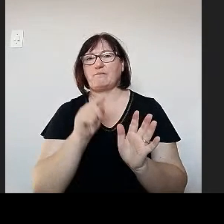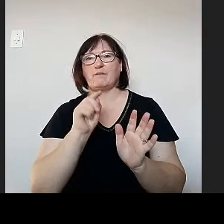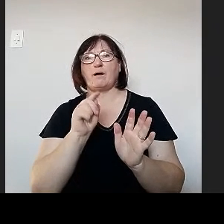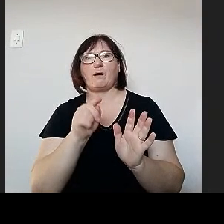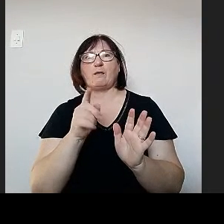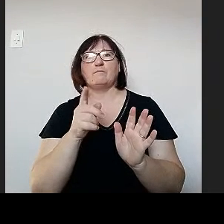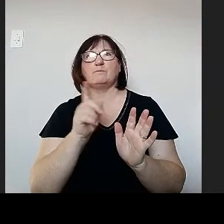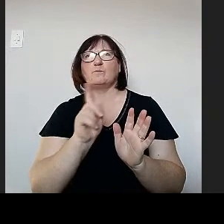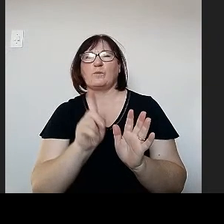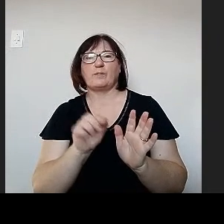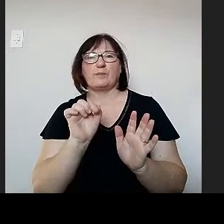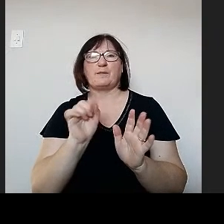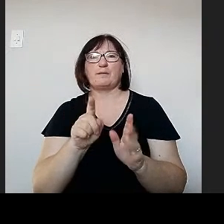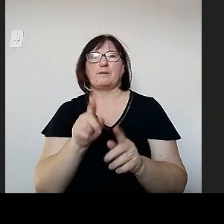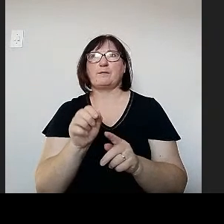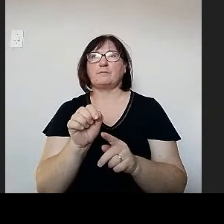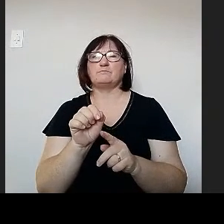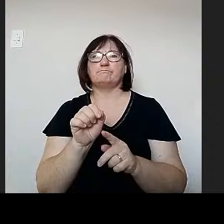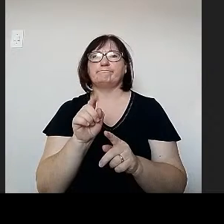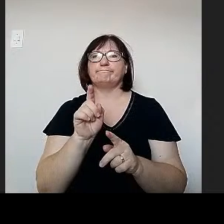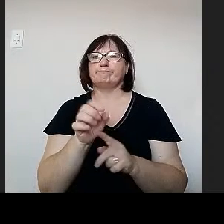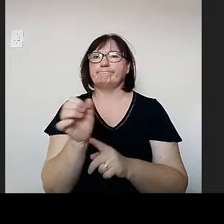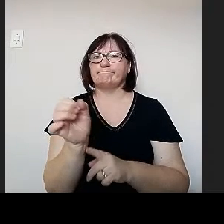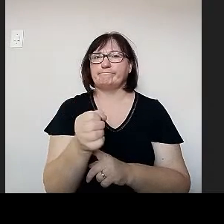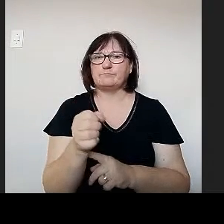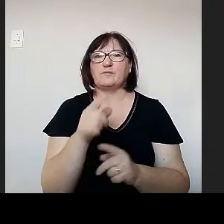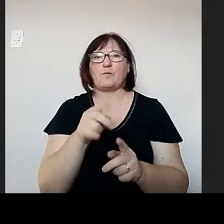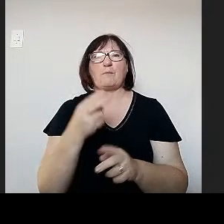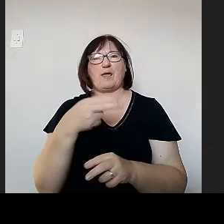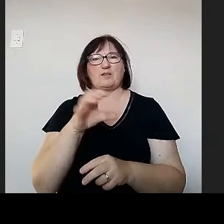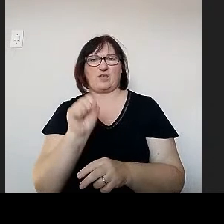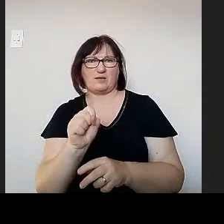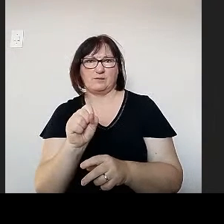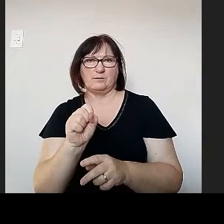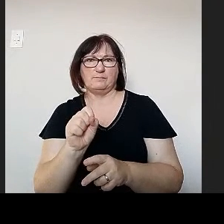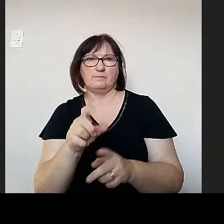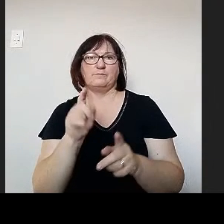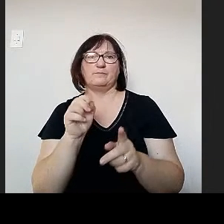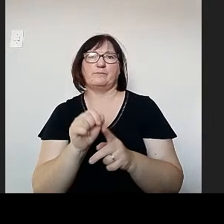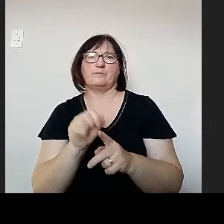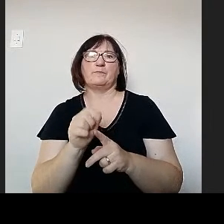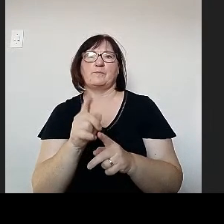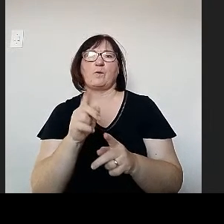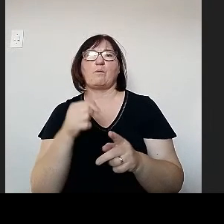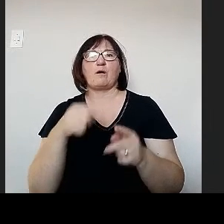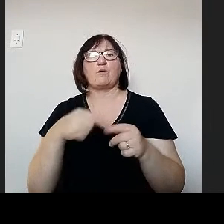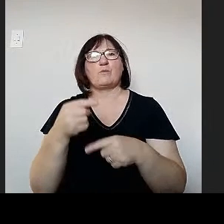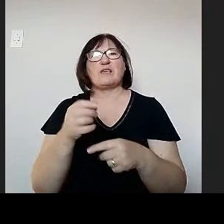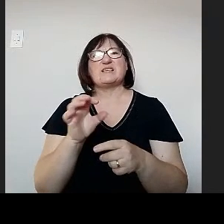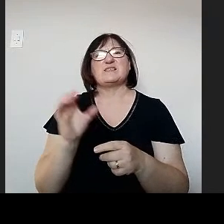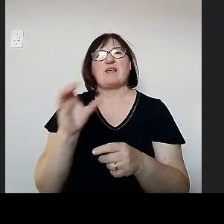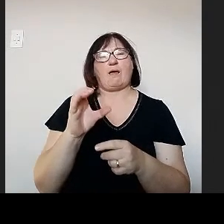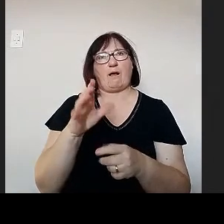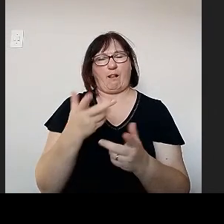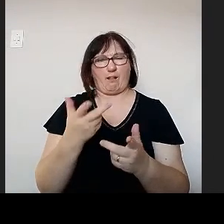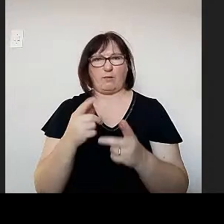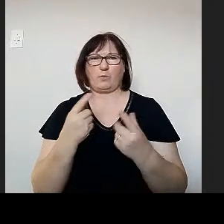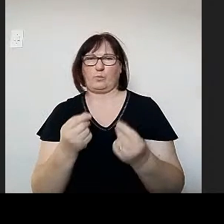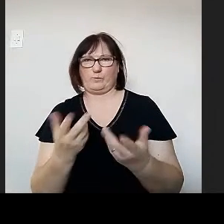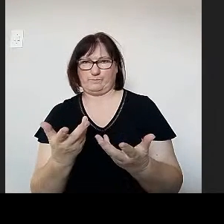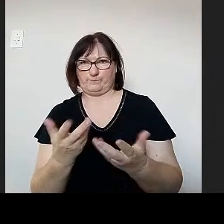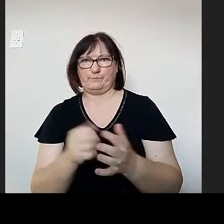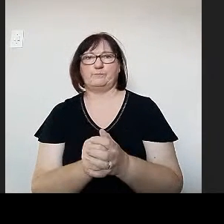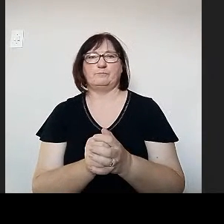on the implementation of aspects from HS and HS view cycle. Ladies and gentlemen, in